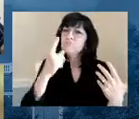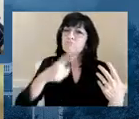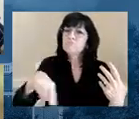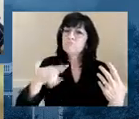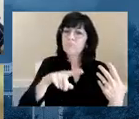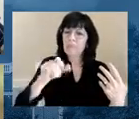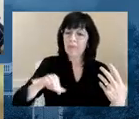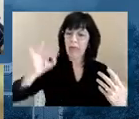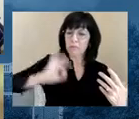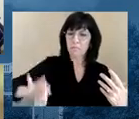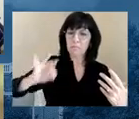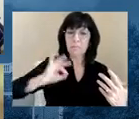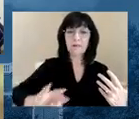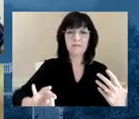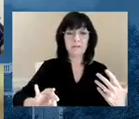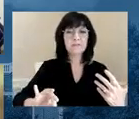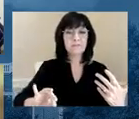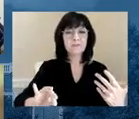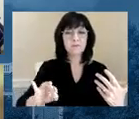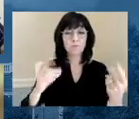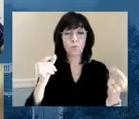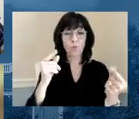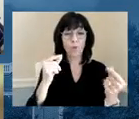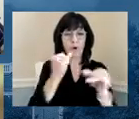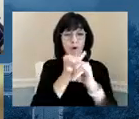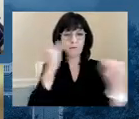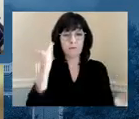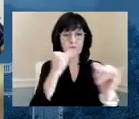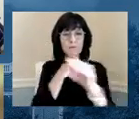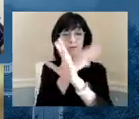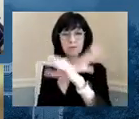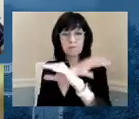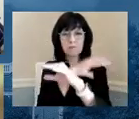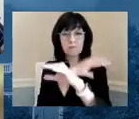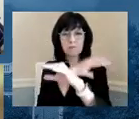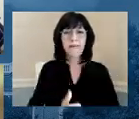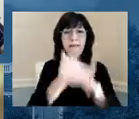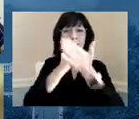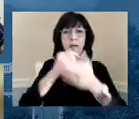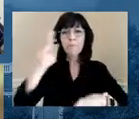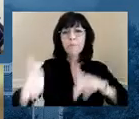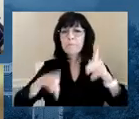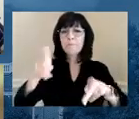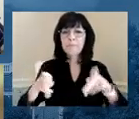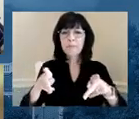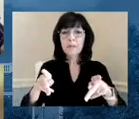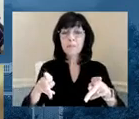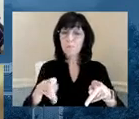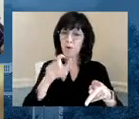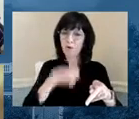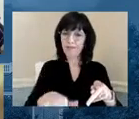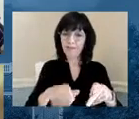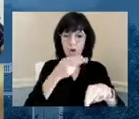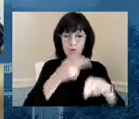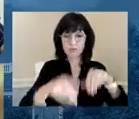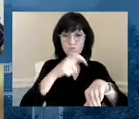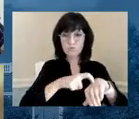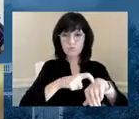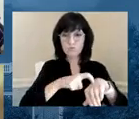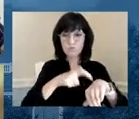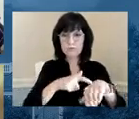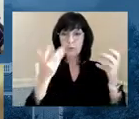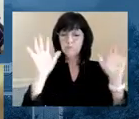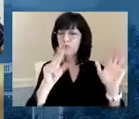were underscored during the pandemic, as you noted, Governor, a permanent part of our healthcare landscape. With House Bill 160,